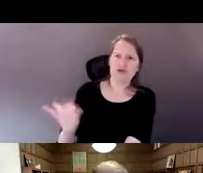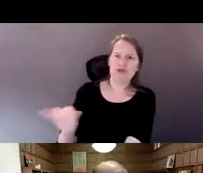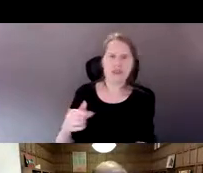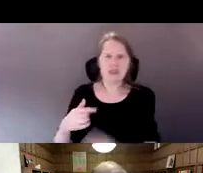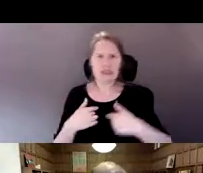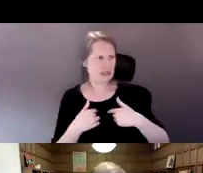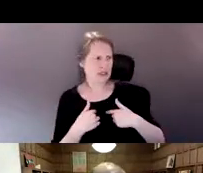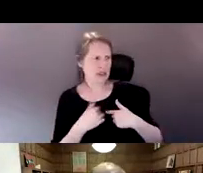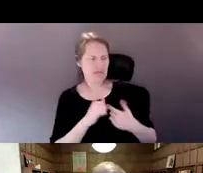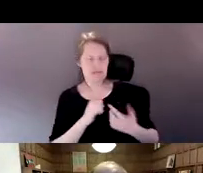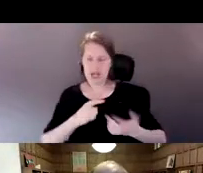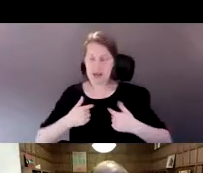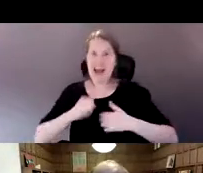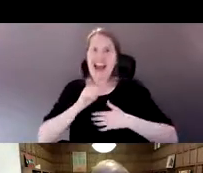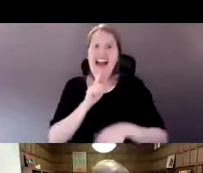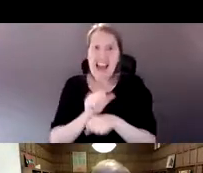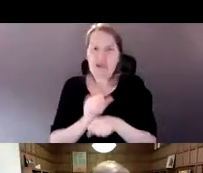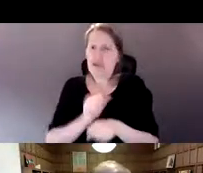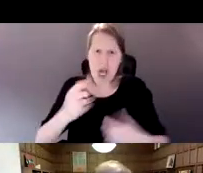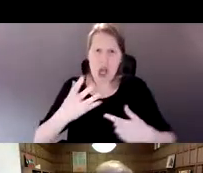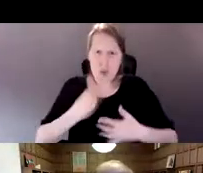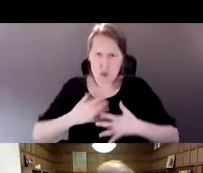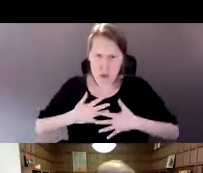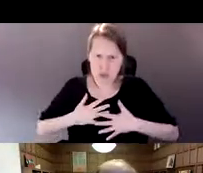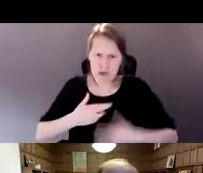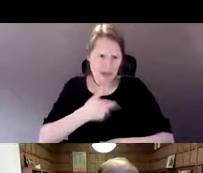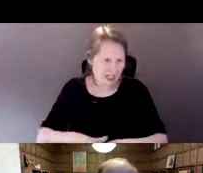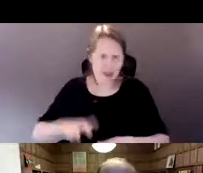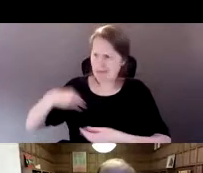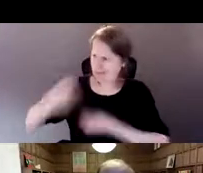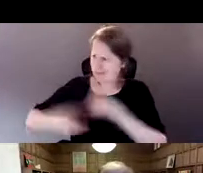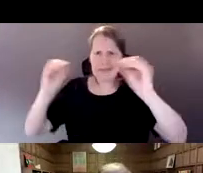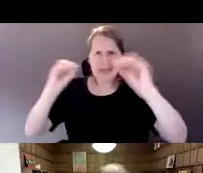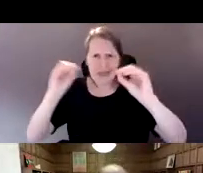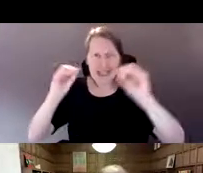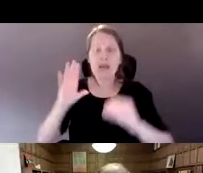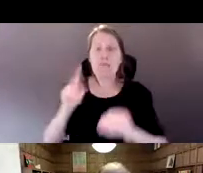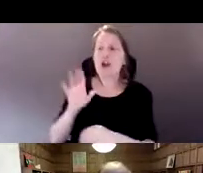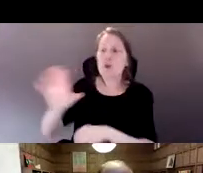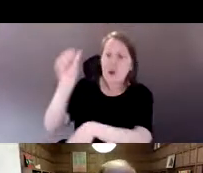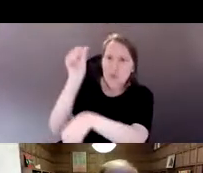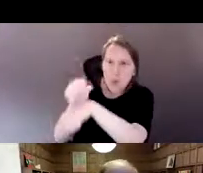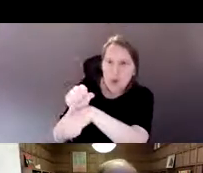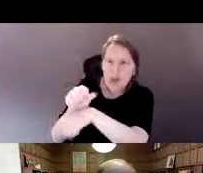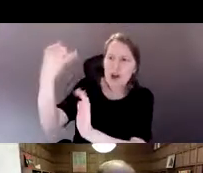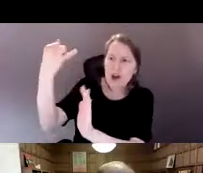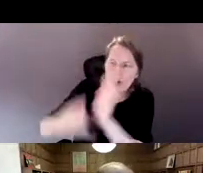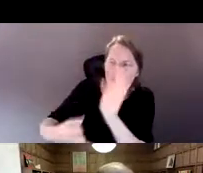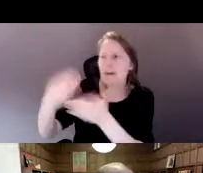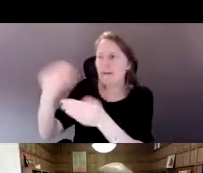Zermelo, David Hilbert. They were not Jewish by religion or race. They were Jewish by the style of their thought.